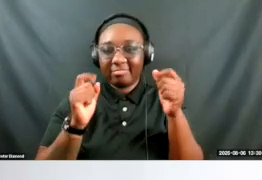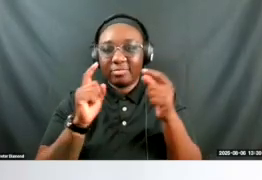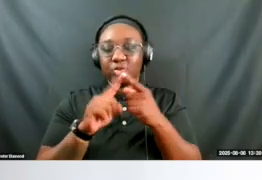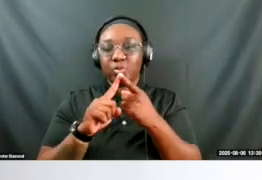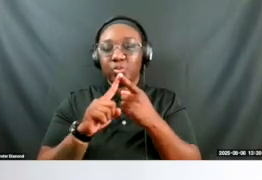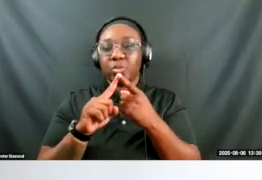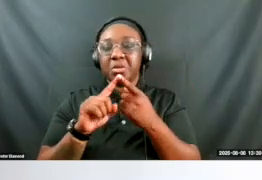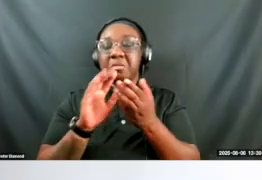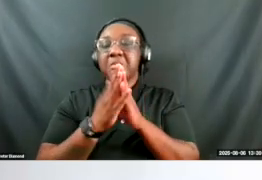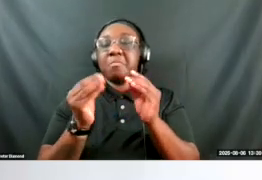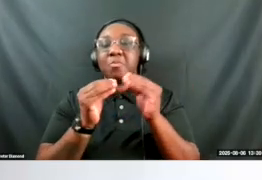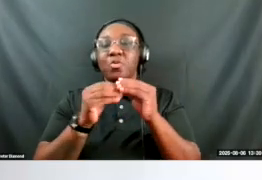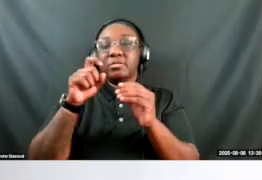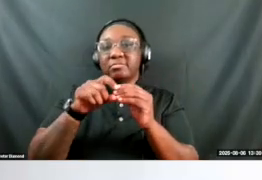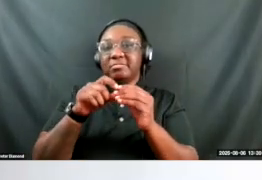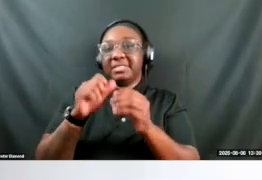burden.